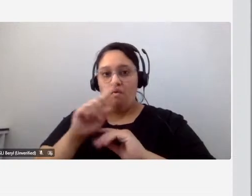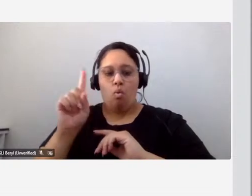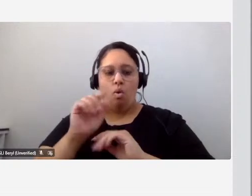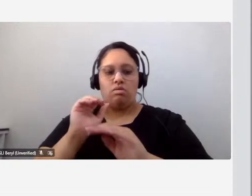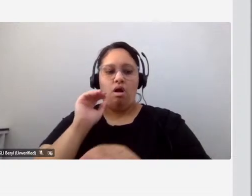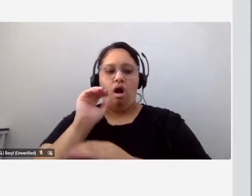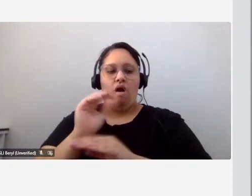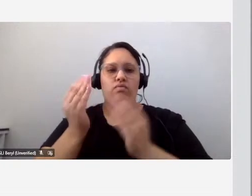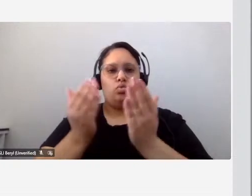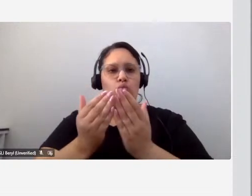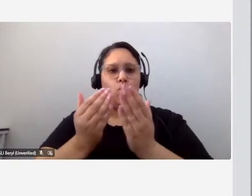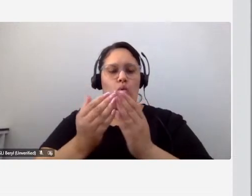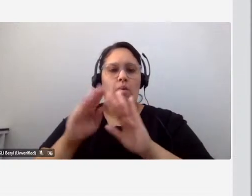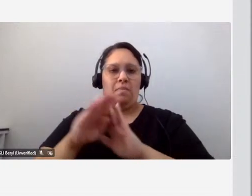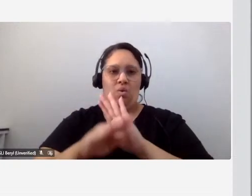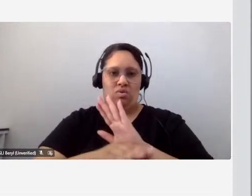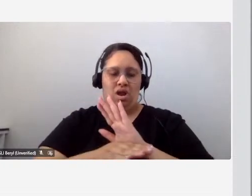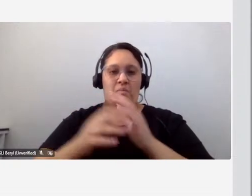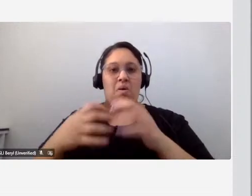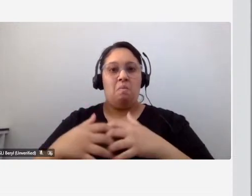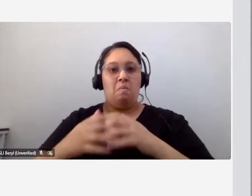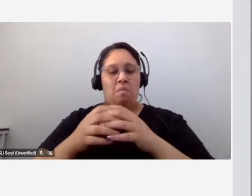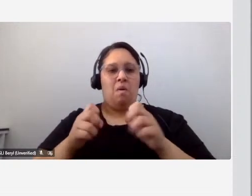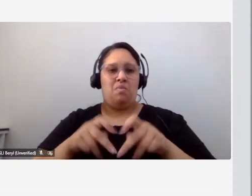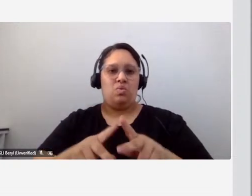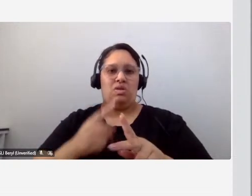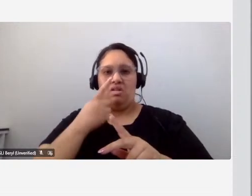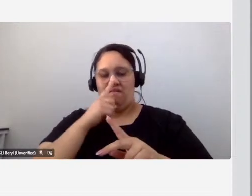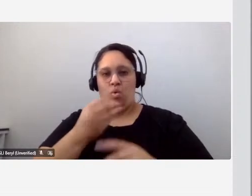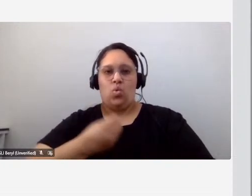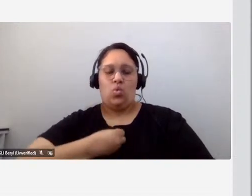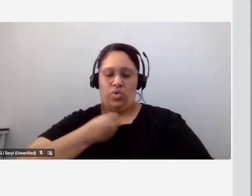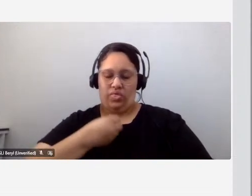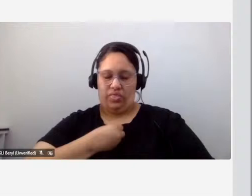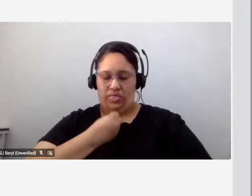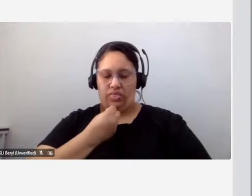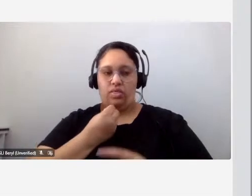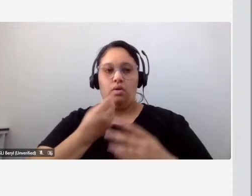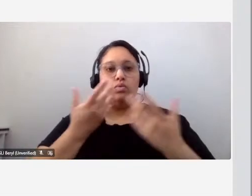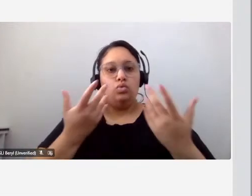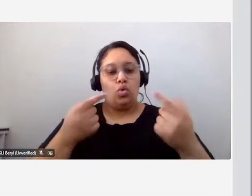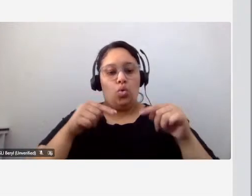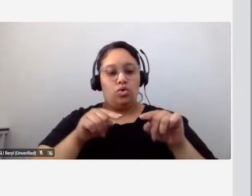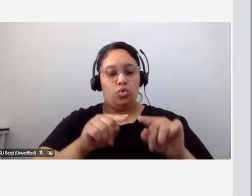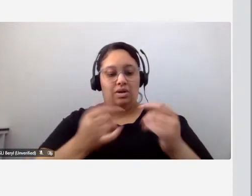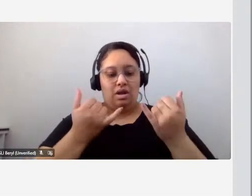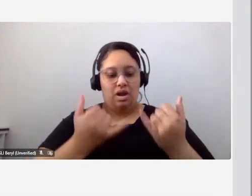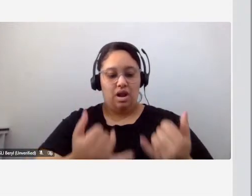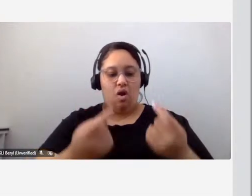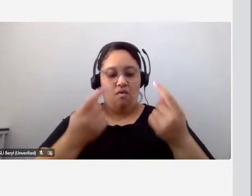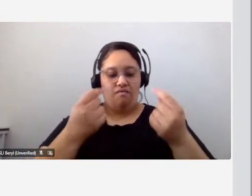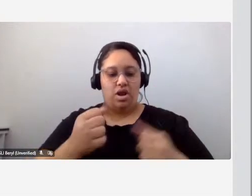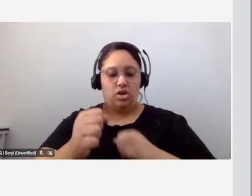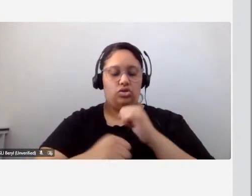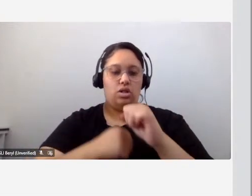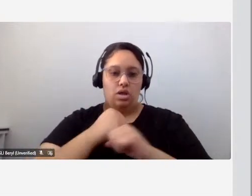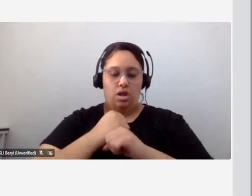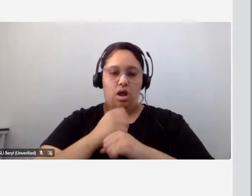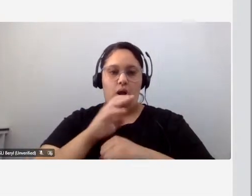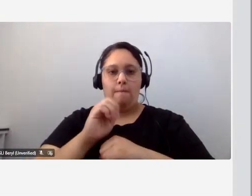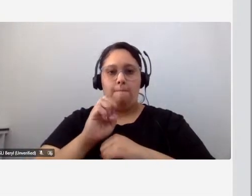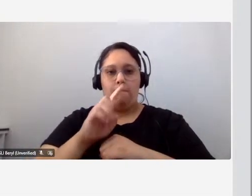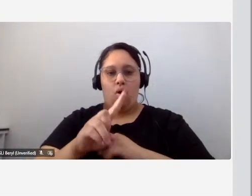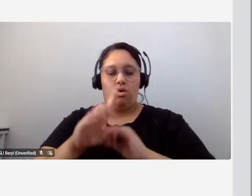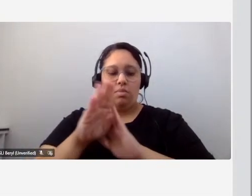after-school program that creates opportunities for youth. So during the current financial year, the MOD